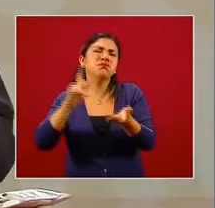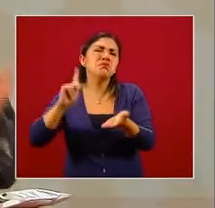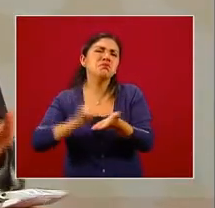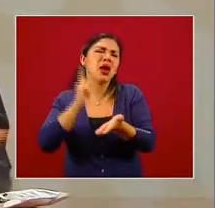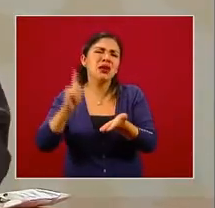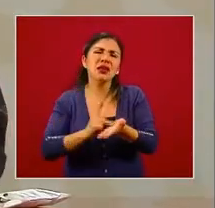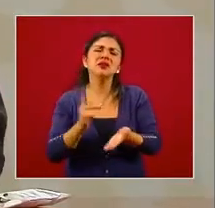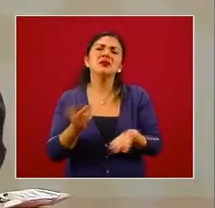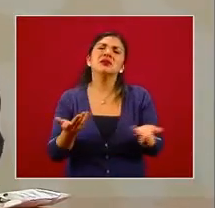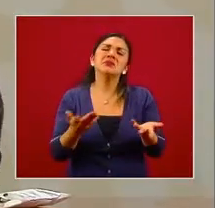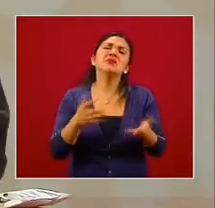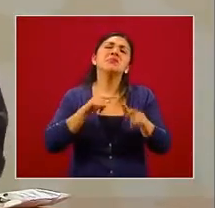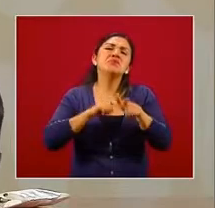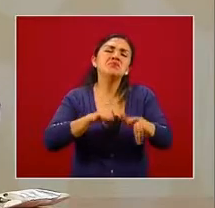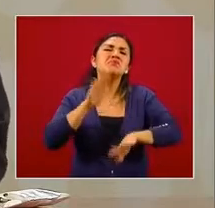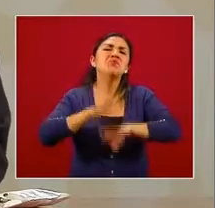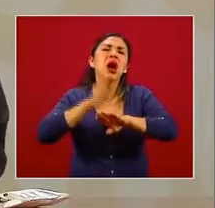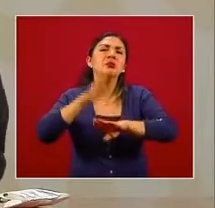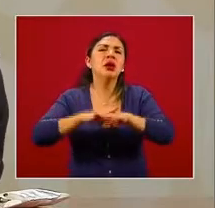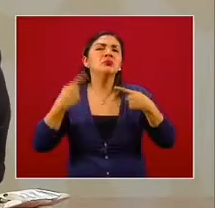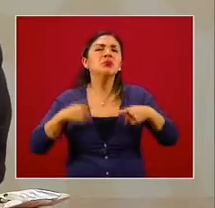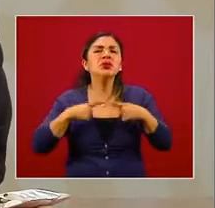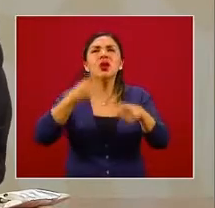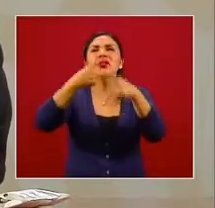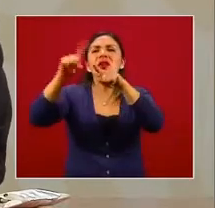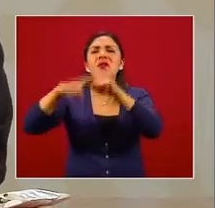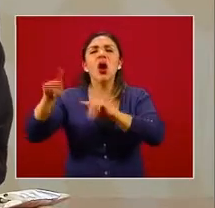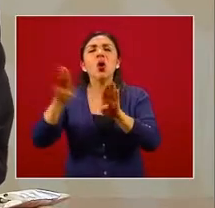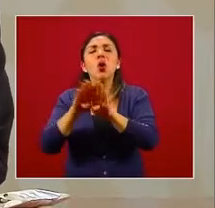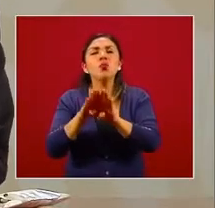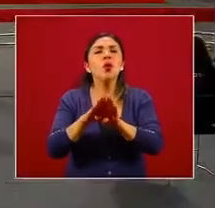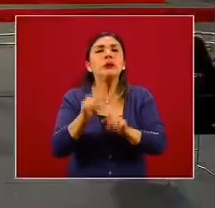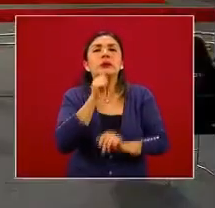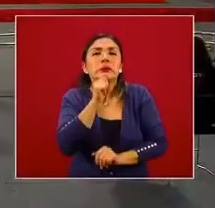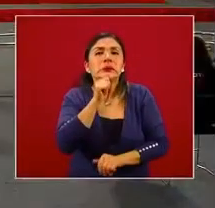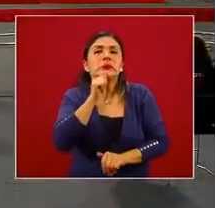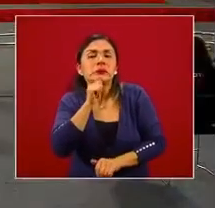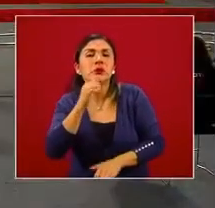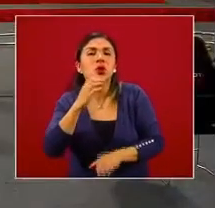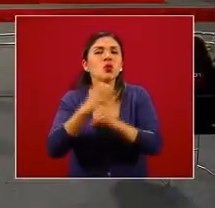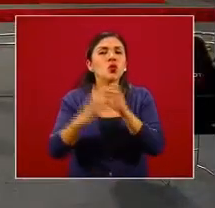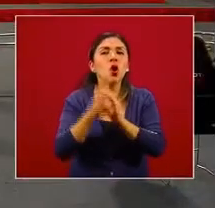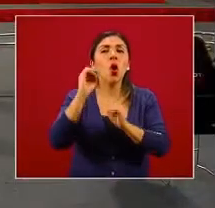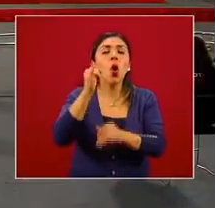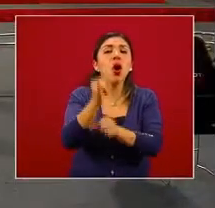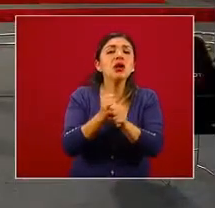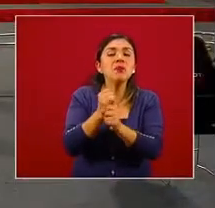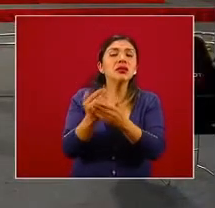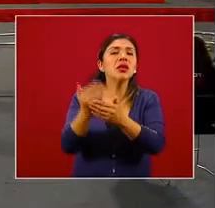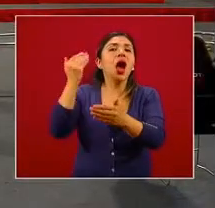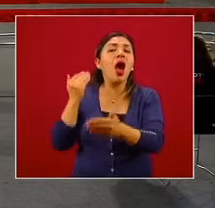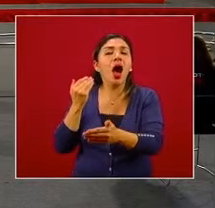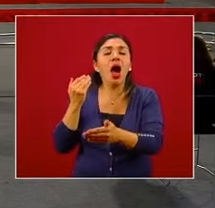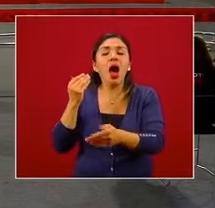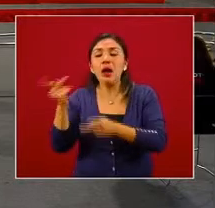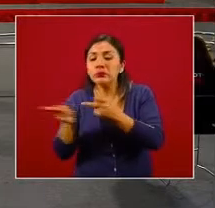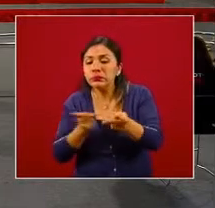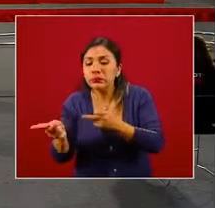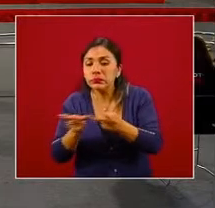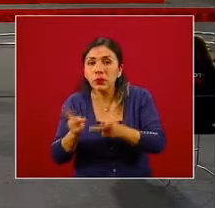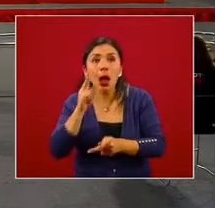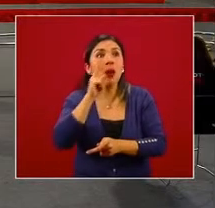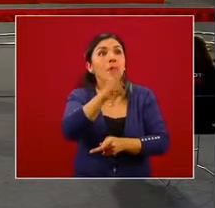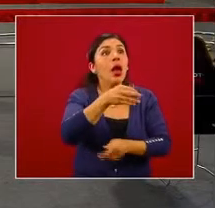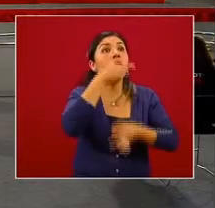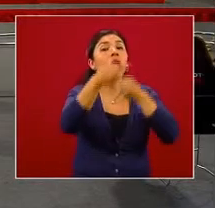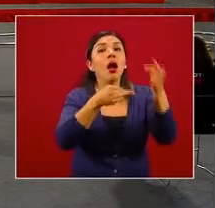have raked over again and again. I think that we have different levels of being updated on what's going on, and